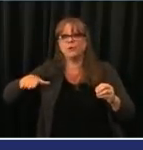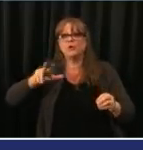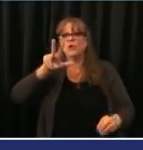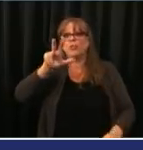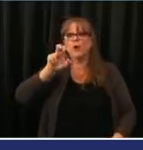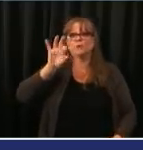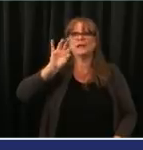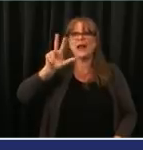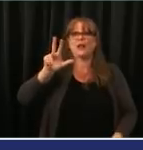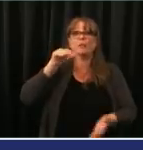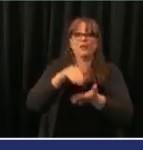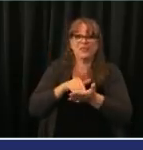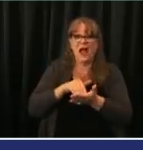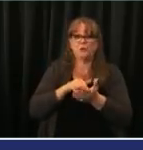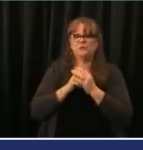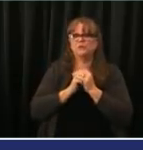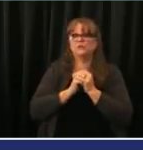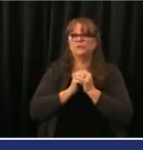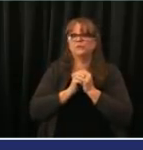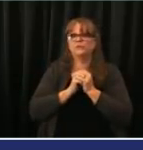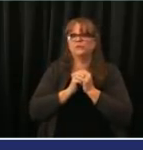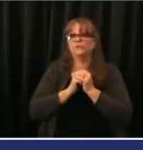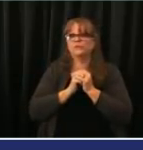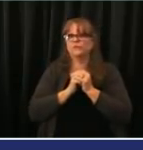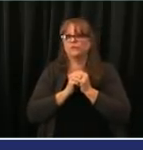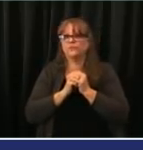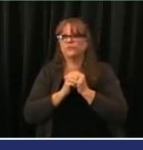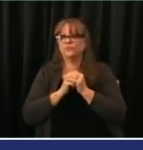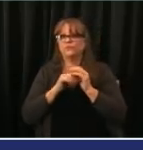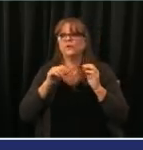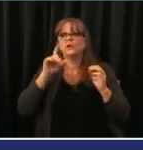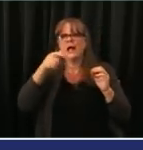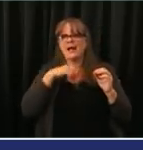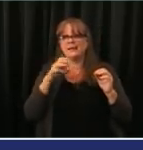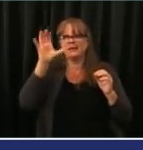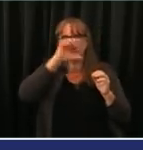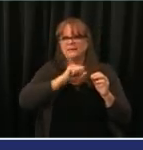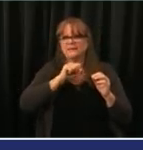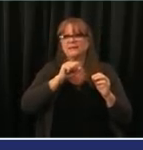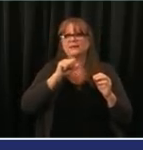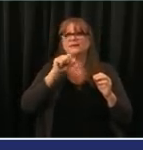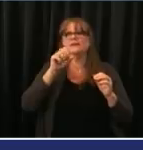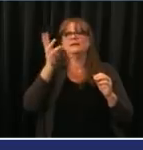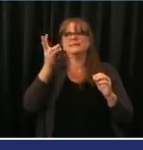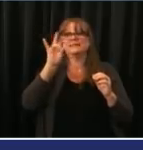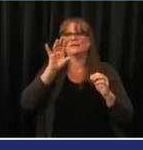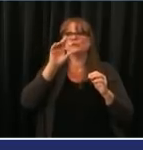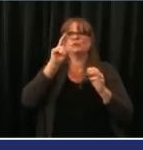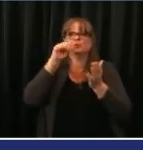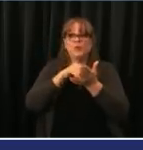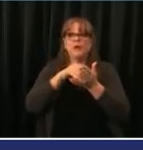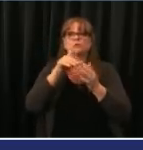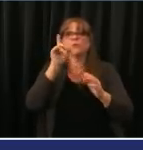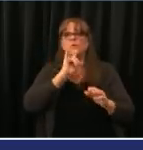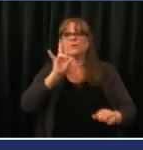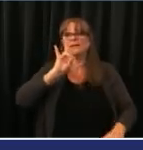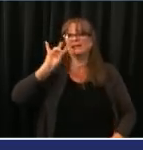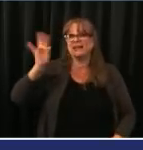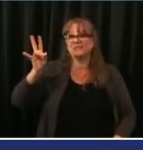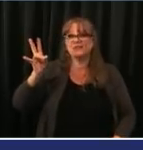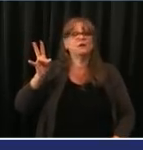393,639 doses. So we estimate there's 562,000 Coloradans over age 70 that aren't in long-term care